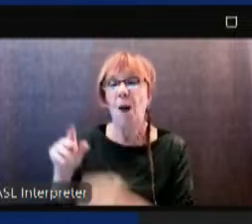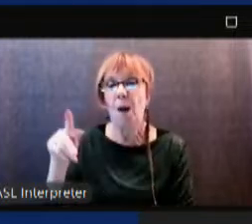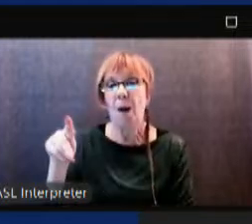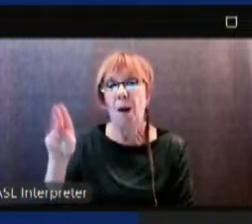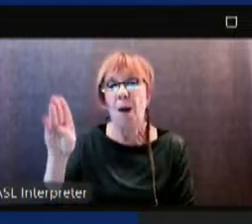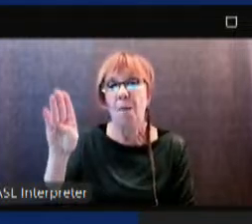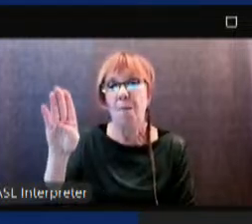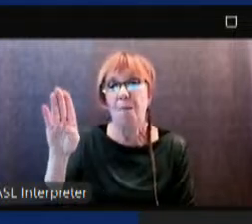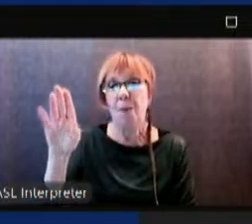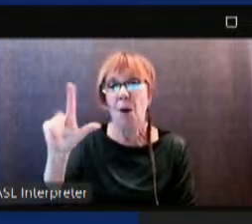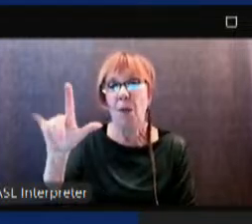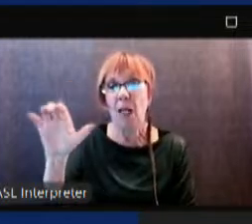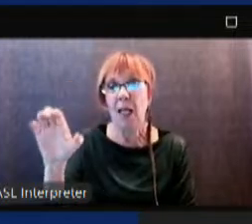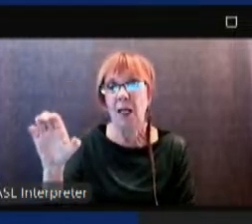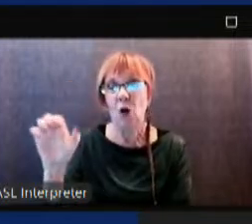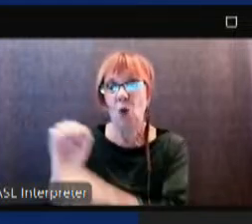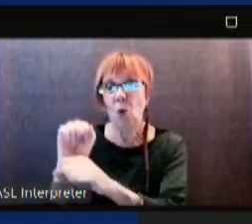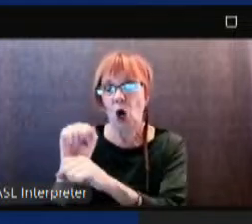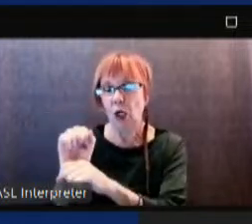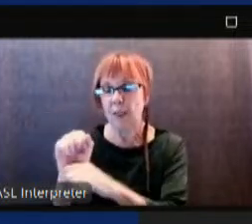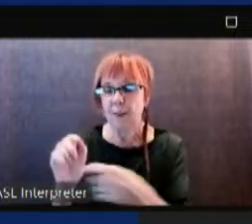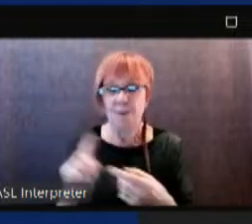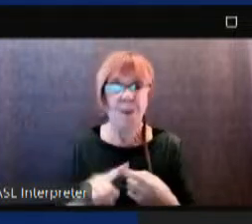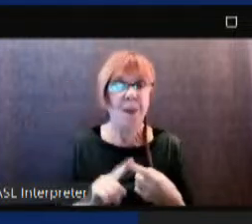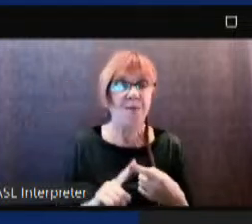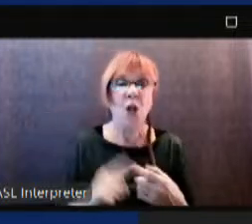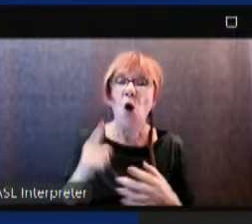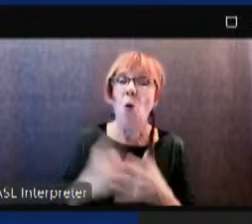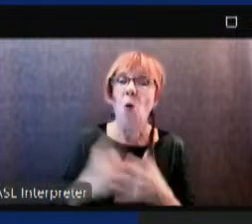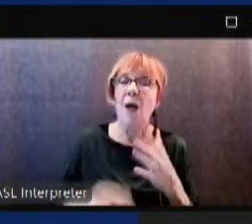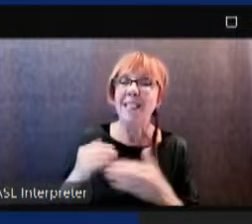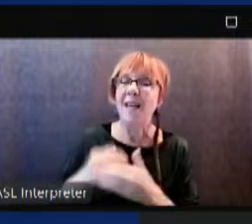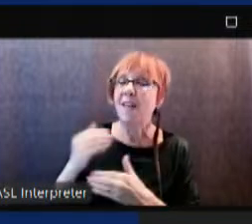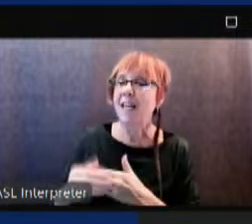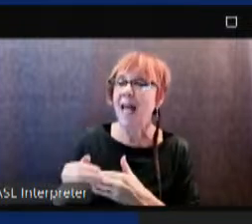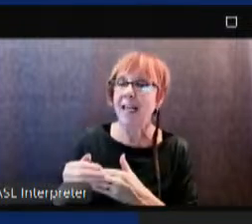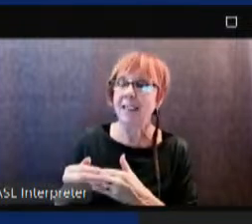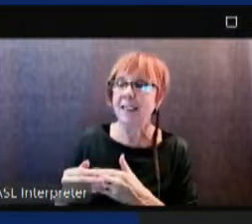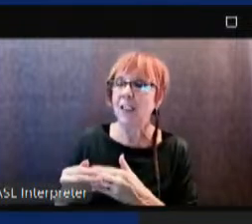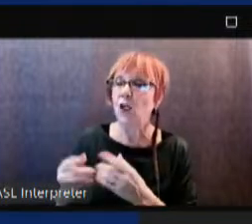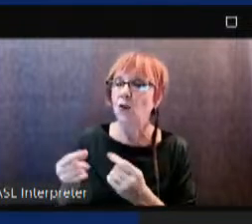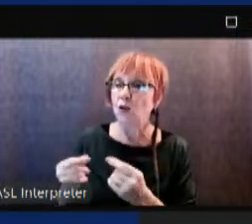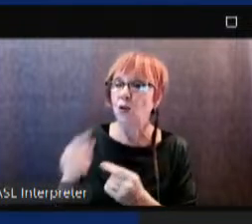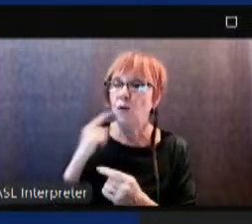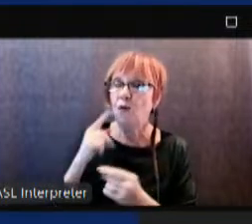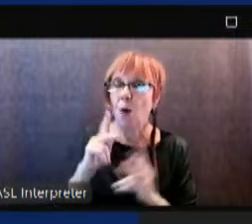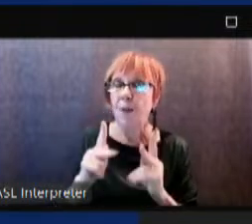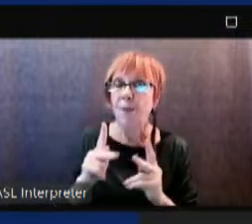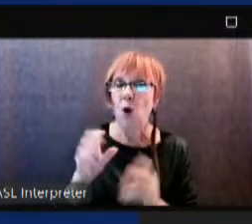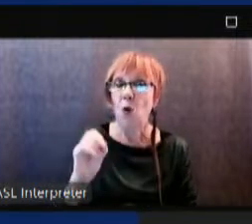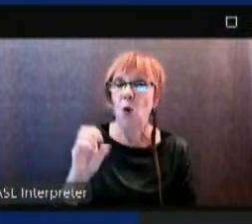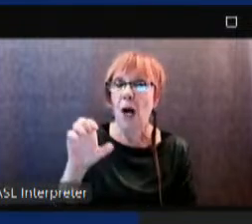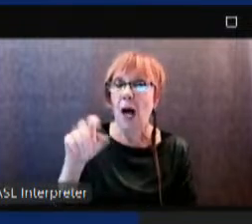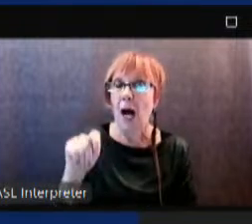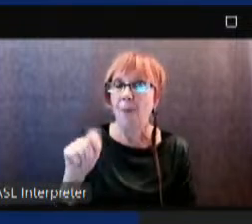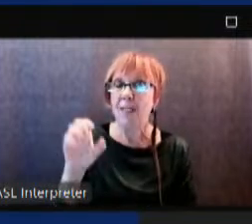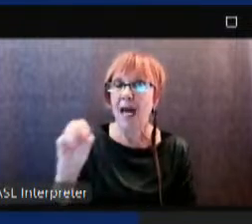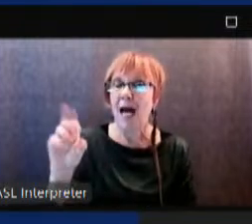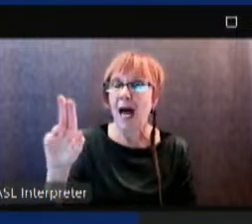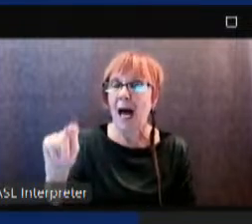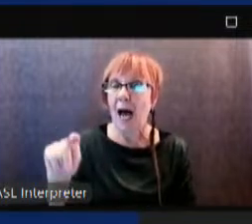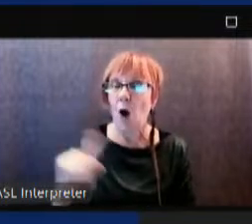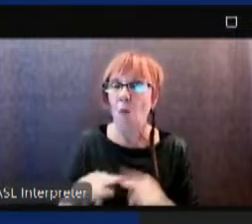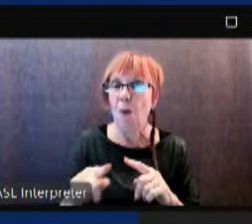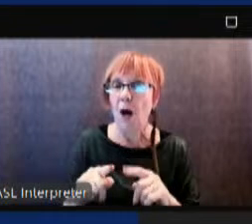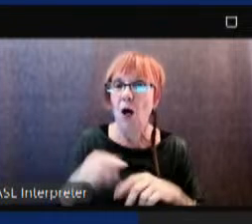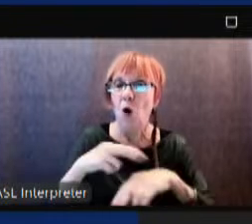on. What is the next step for those who opted out of the government debris removal program, but were deferred to phase 2